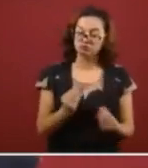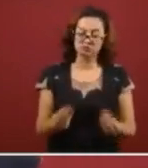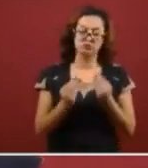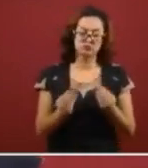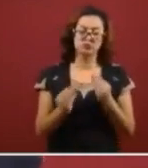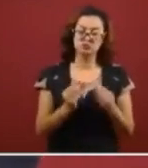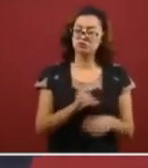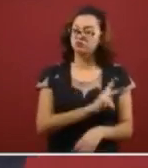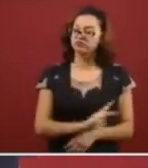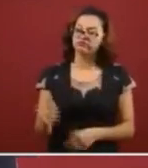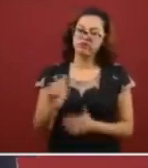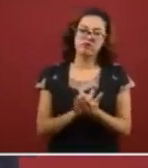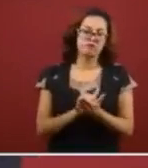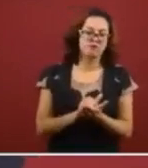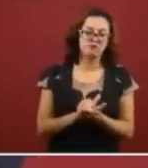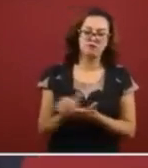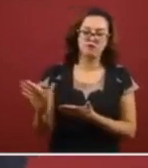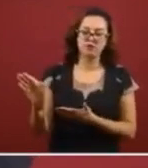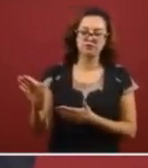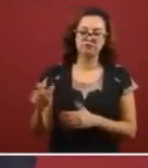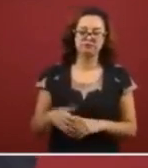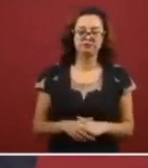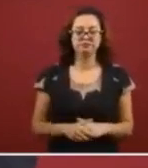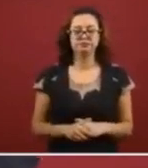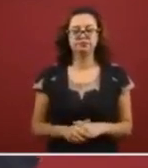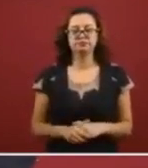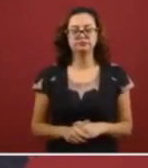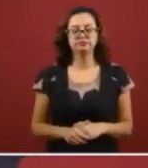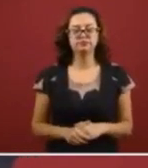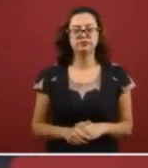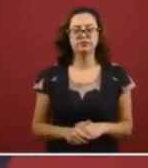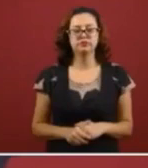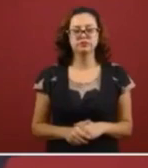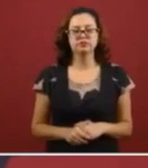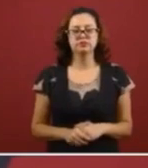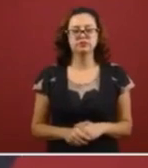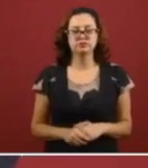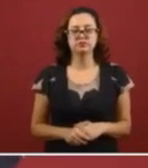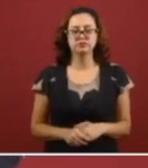it came to si to college medicine.